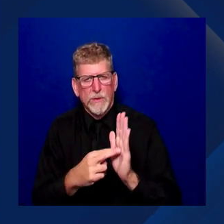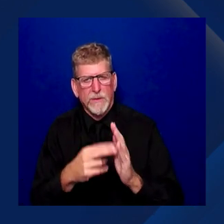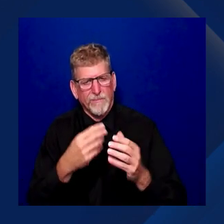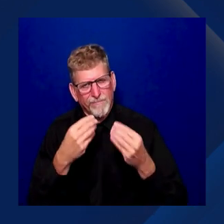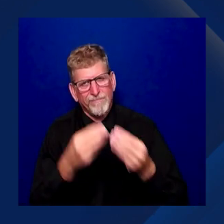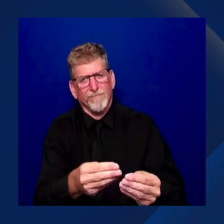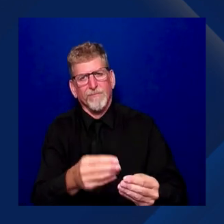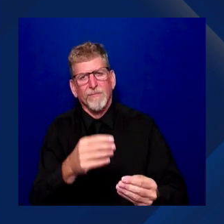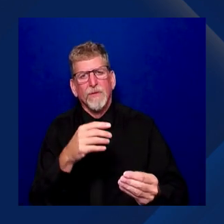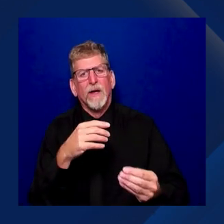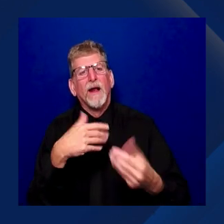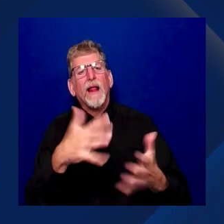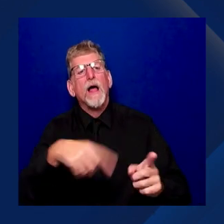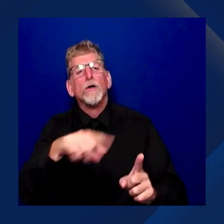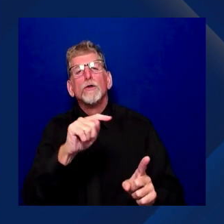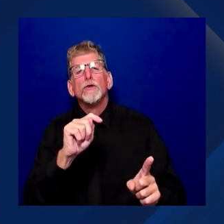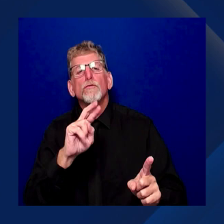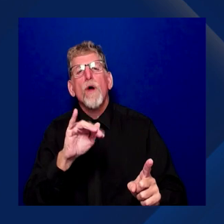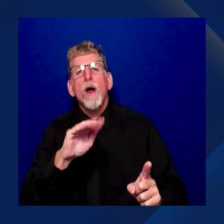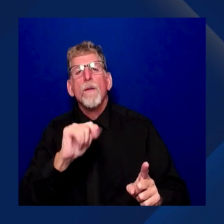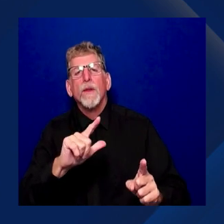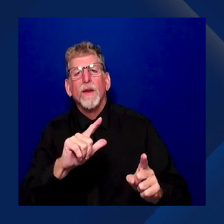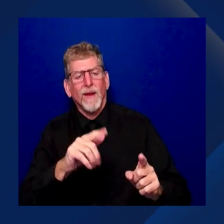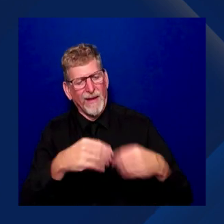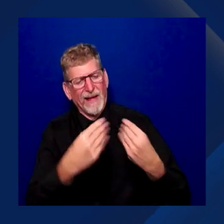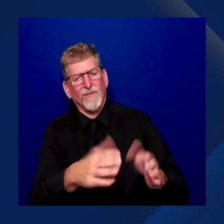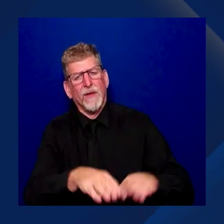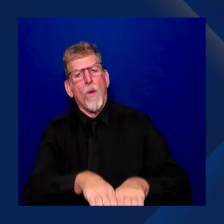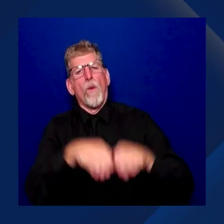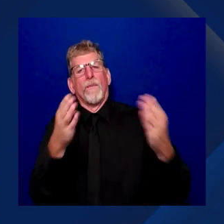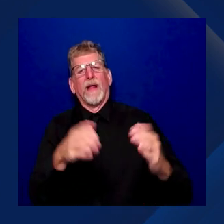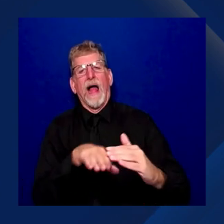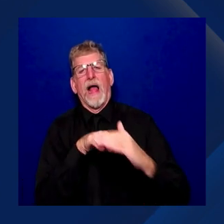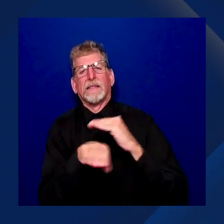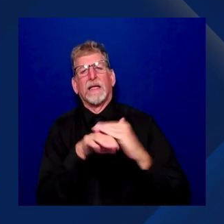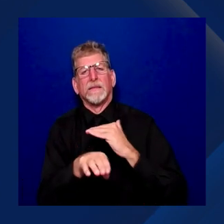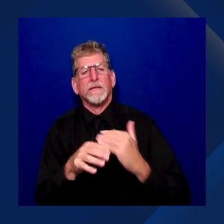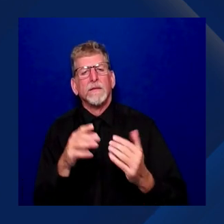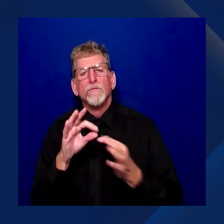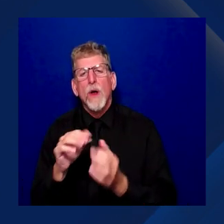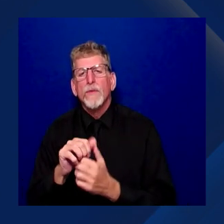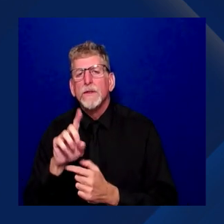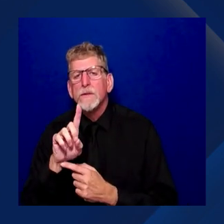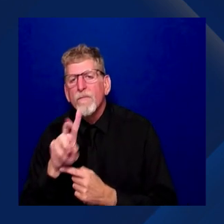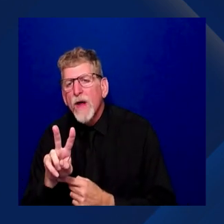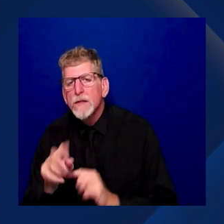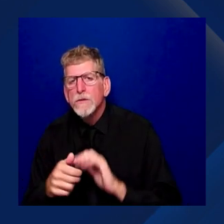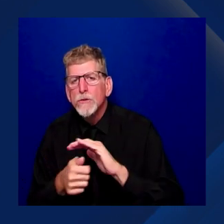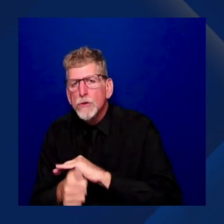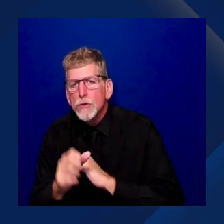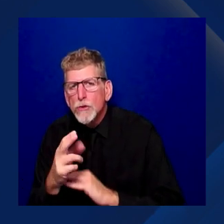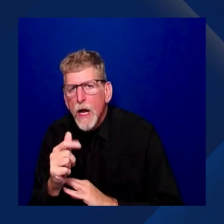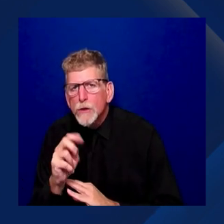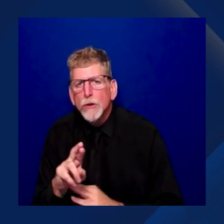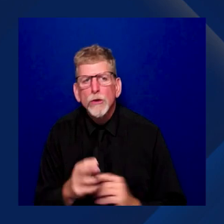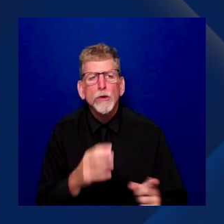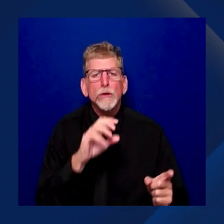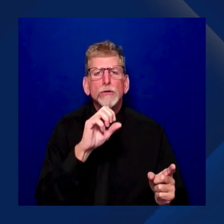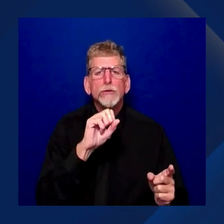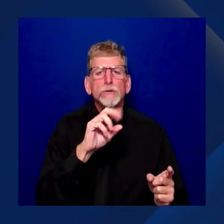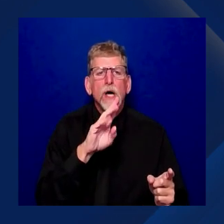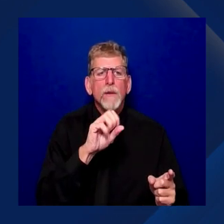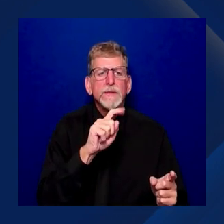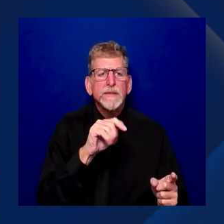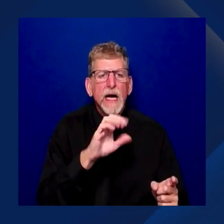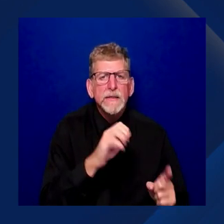and services such as domestic violence shelters, substance abuse, and mental health services. And finally, thank you to each